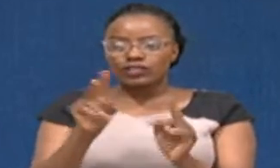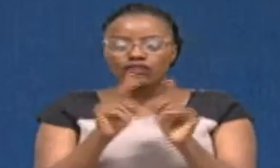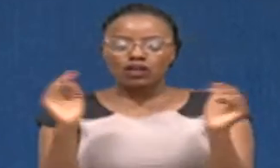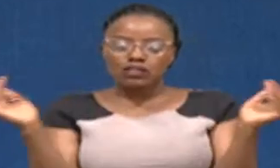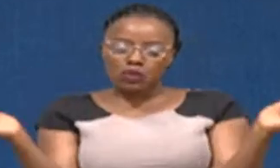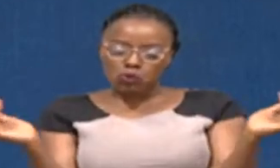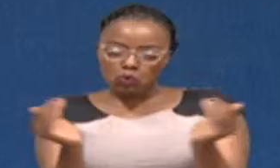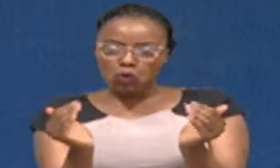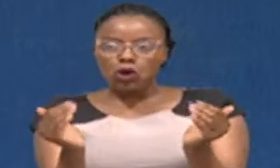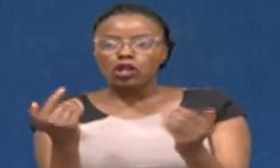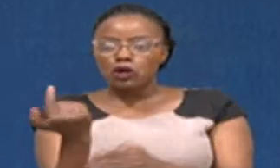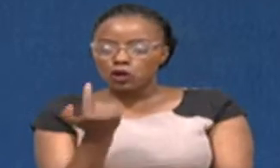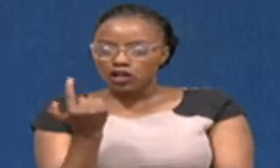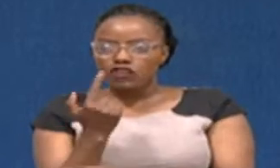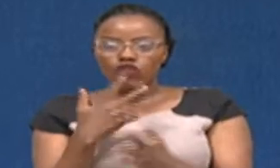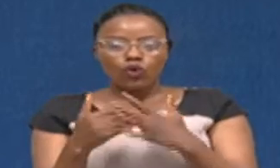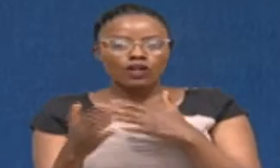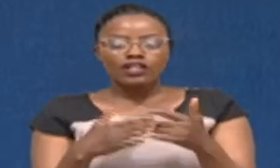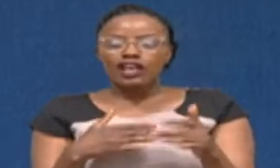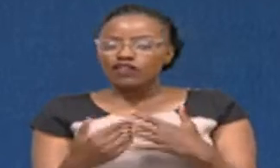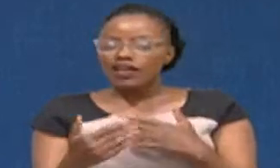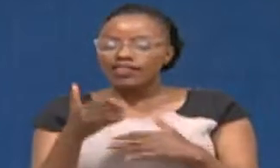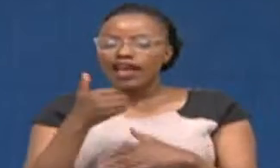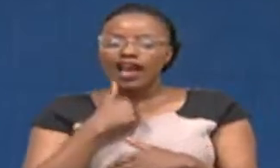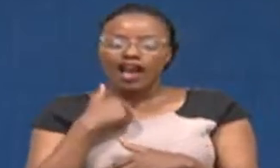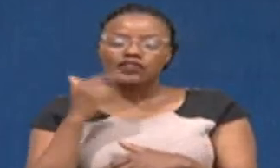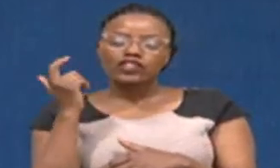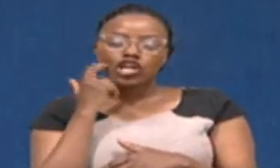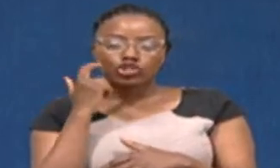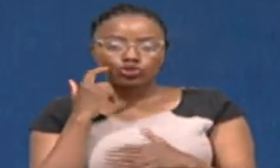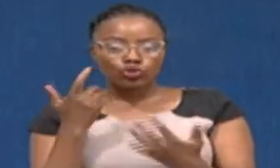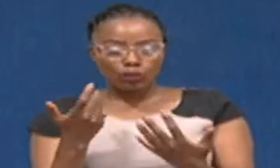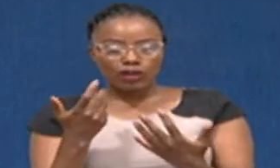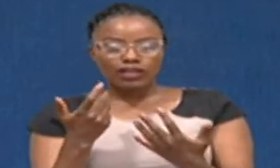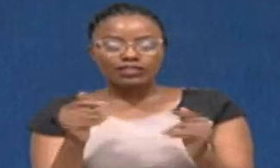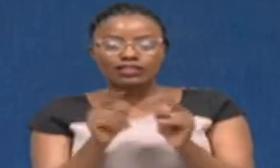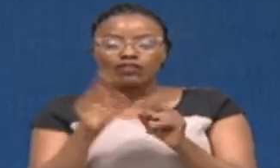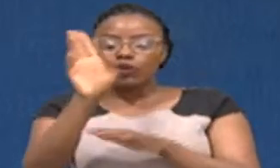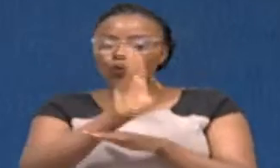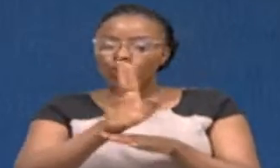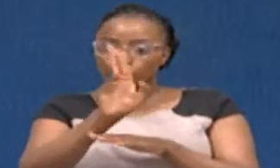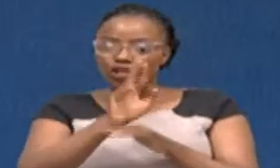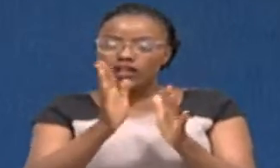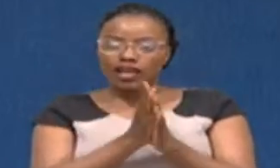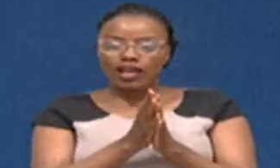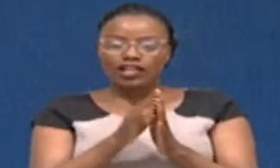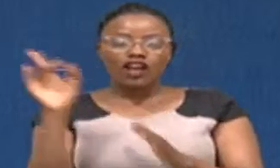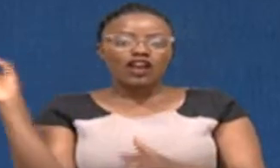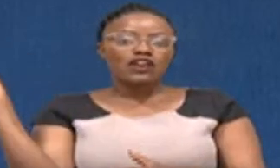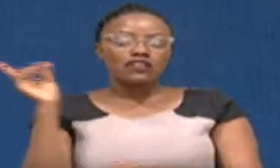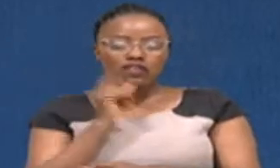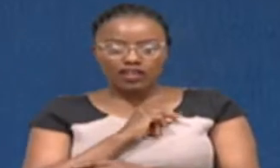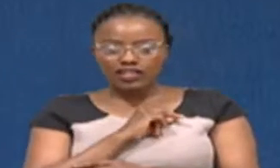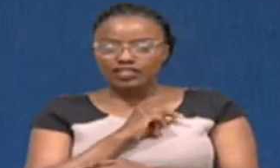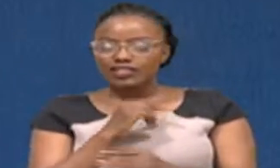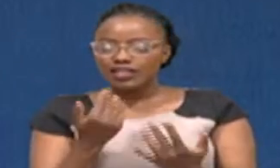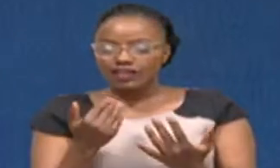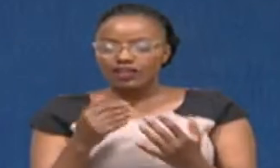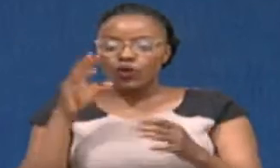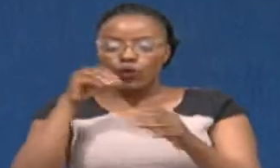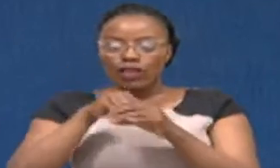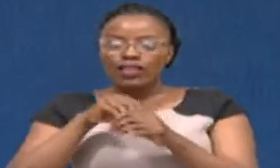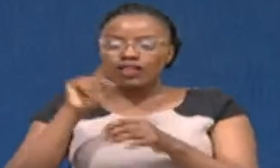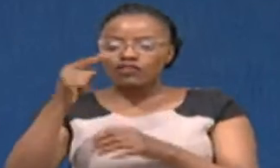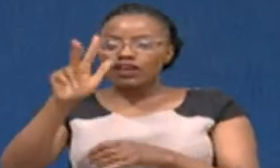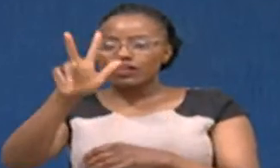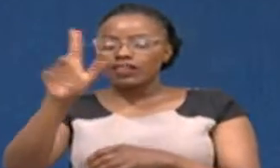small one. Whatever that was there in the shops was used, and it got finished within the